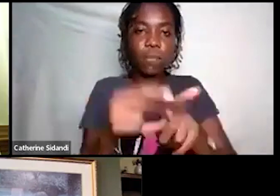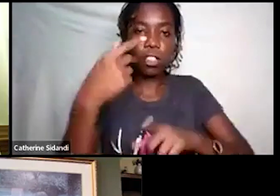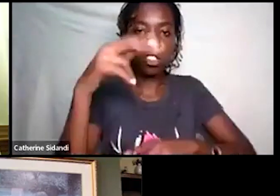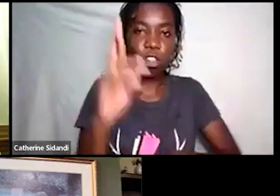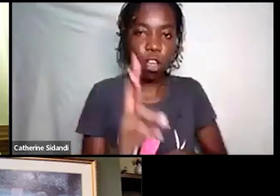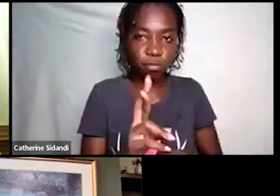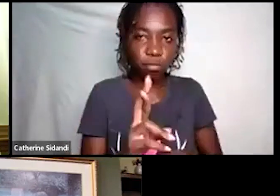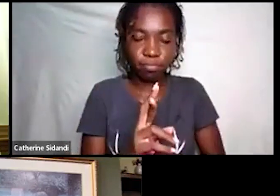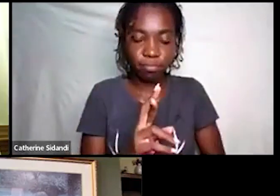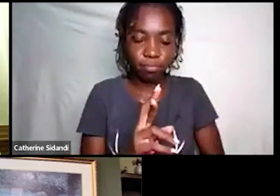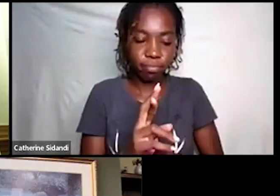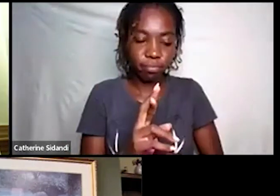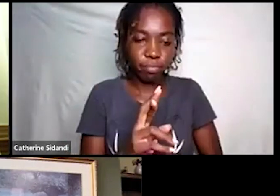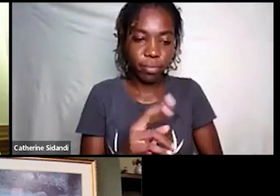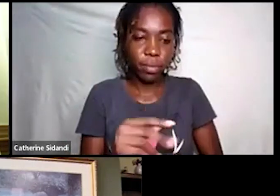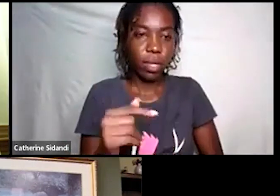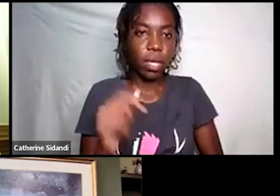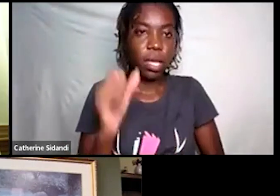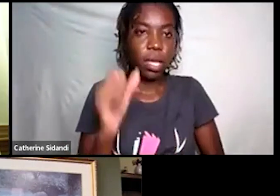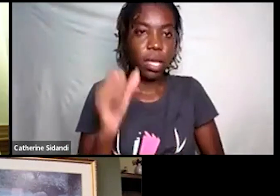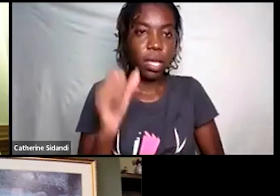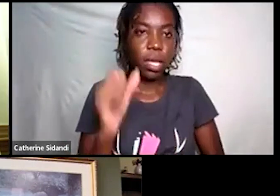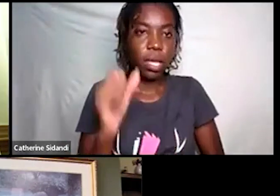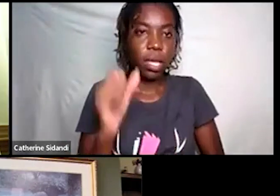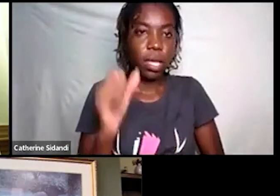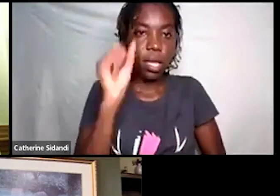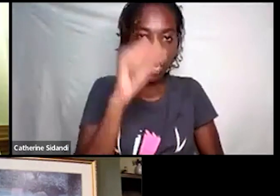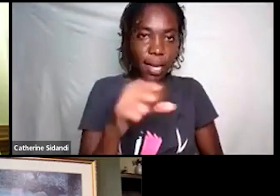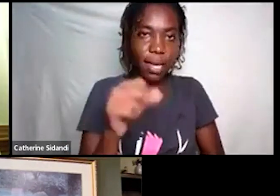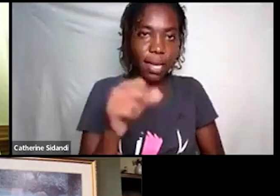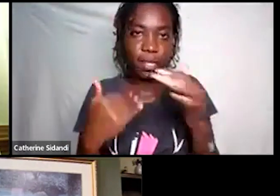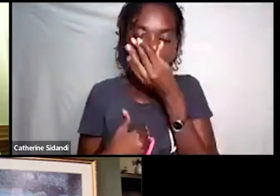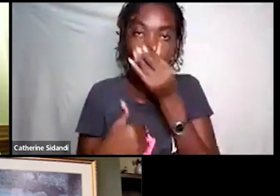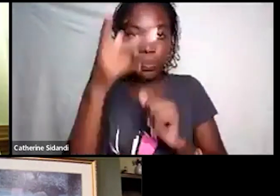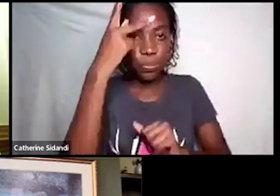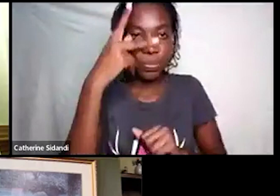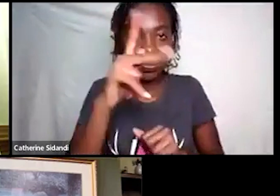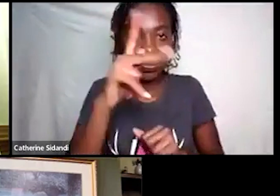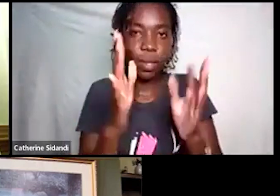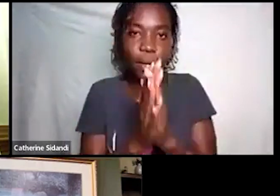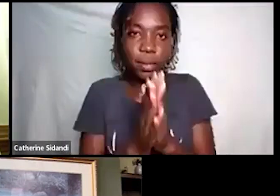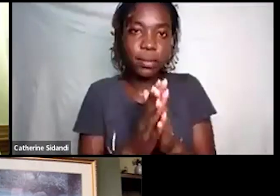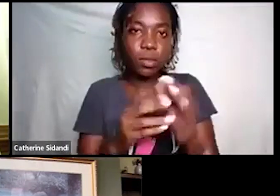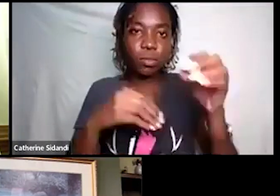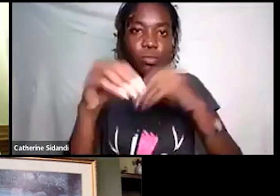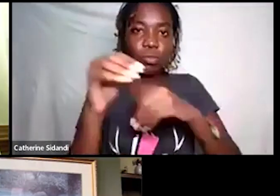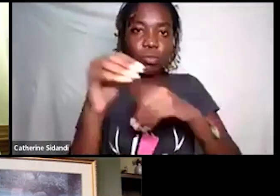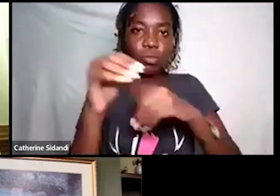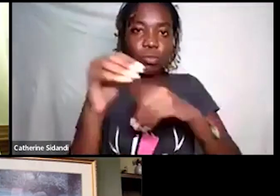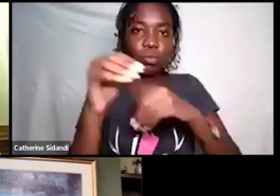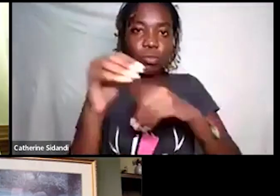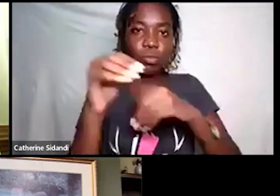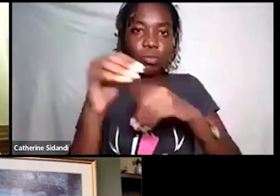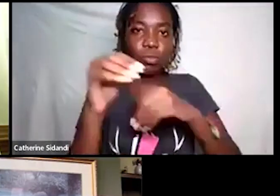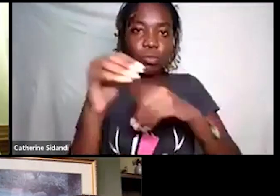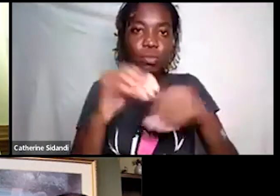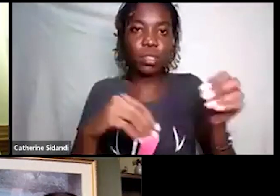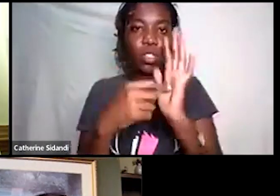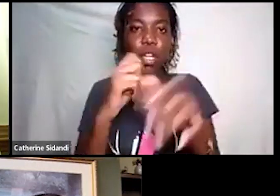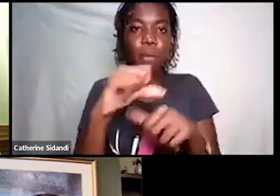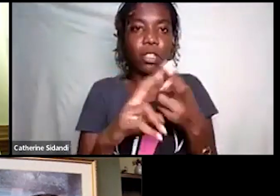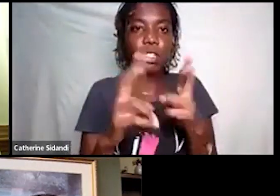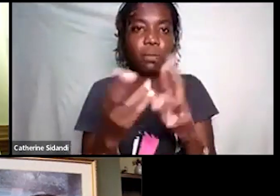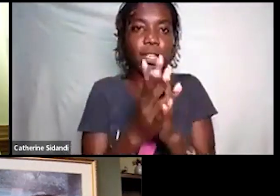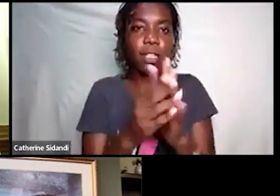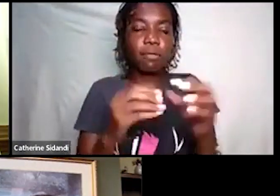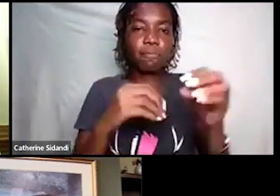Yes, it's important to have your policies and your procedures regarding relationships. Your declarations of